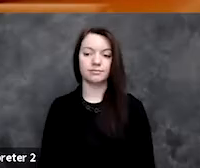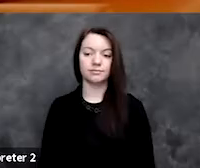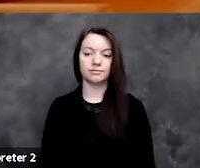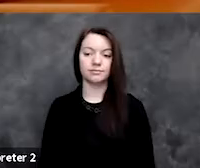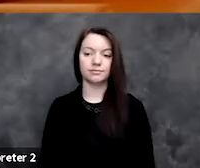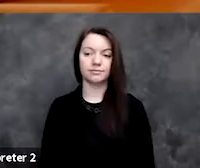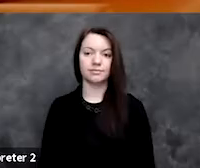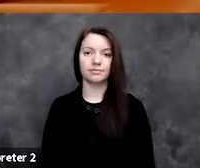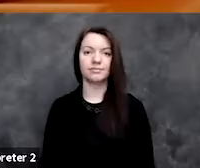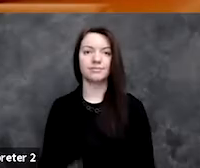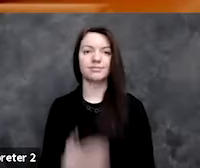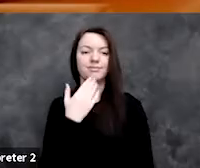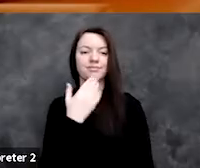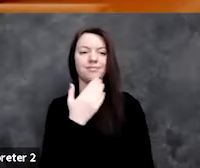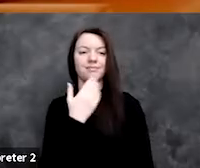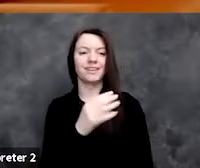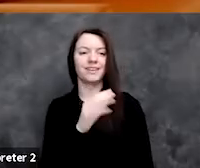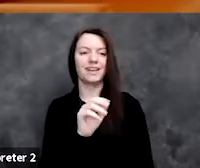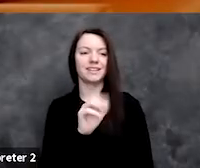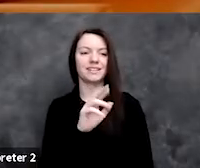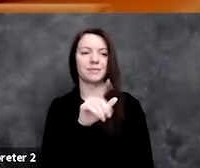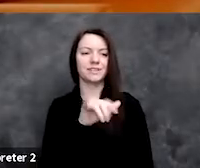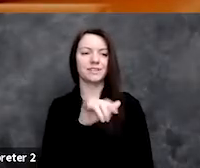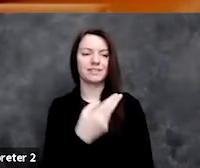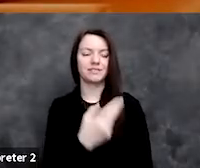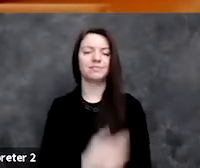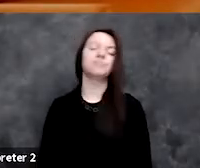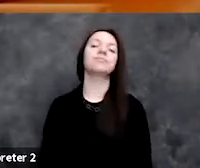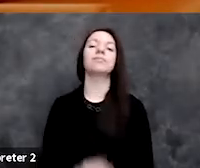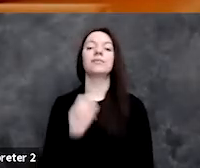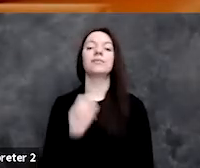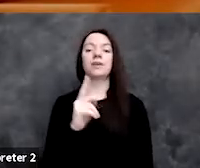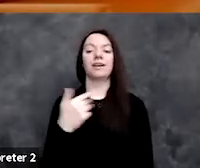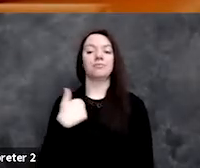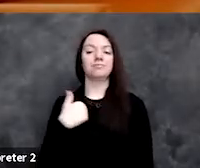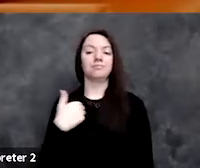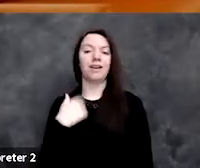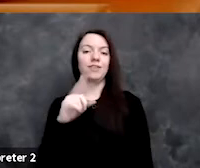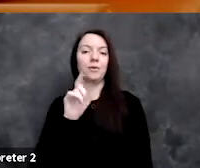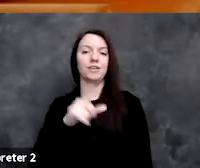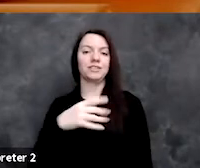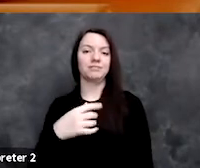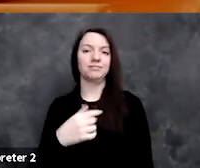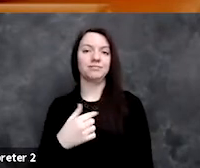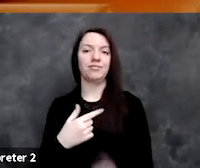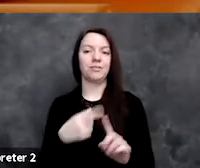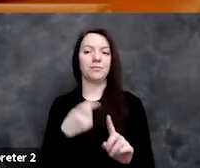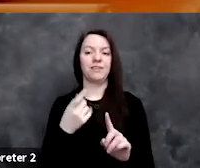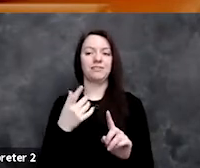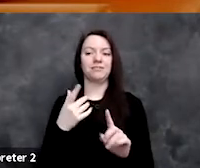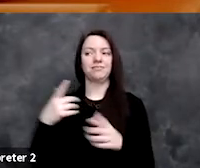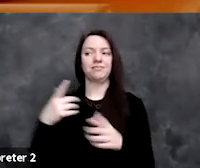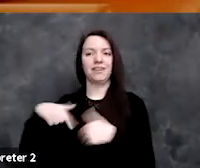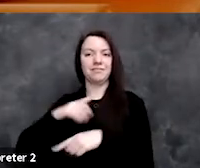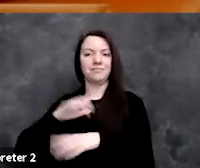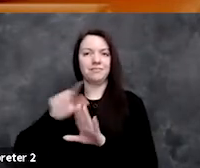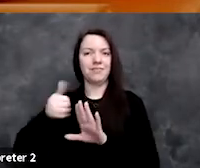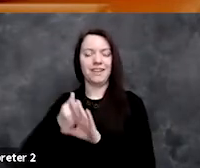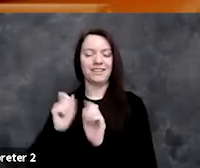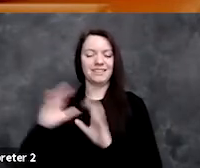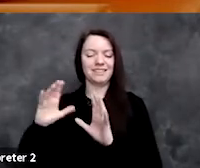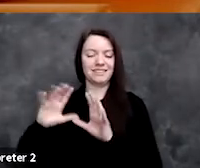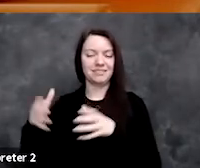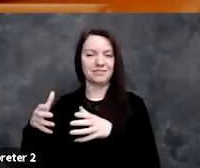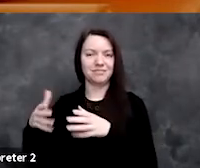thanks marcia uh so i have a question that has actually come from behind the scenes from our